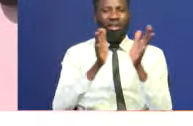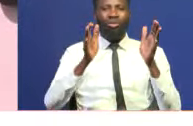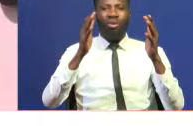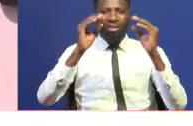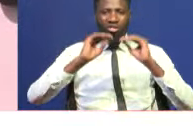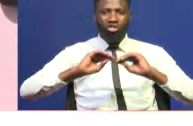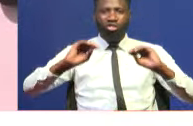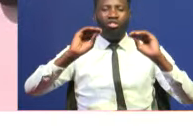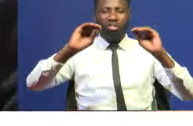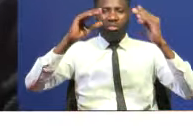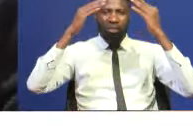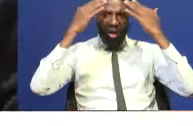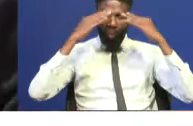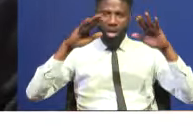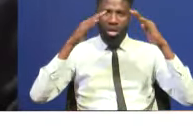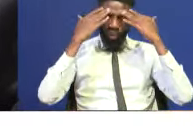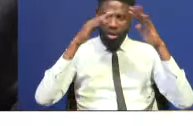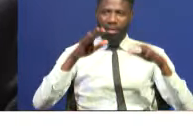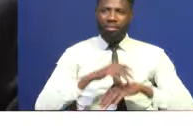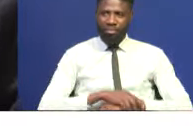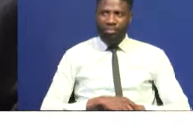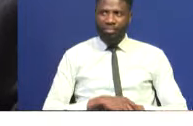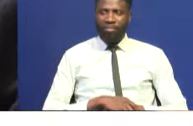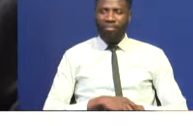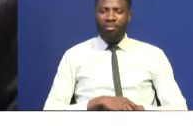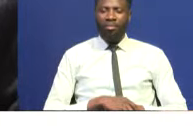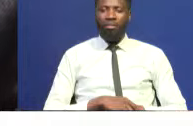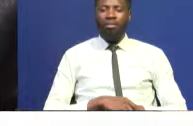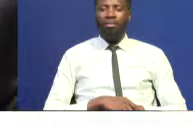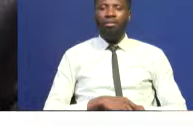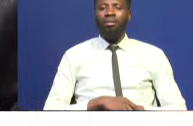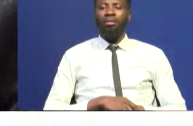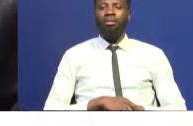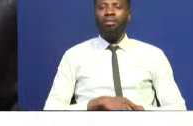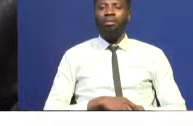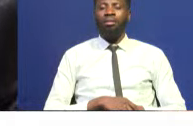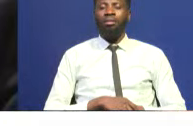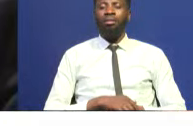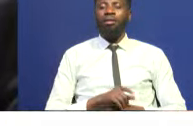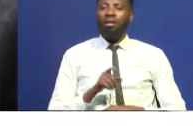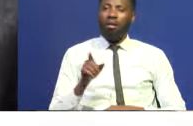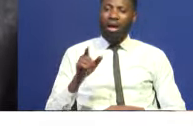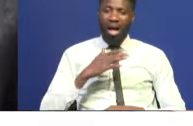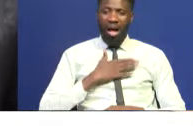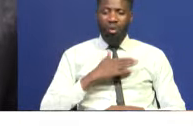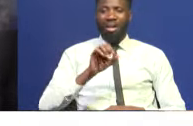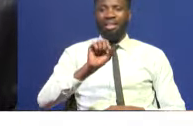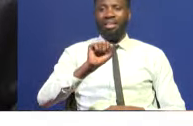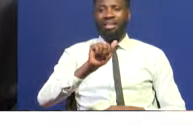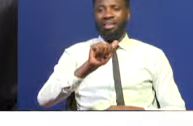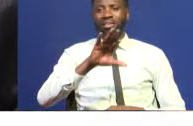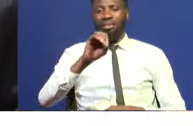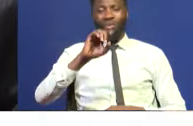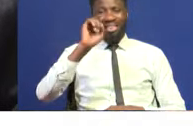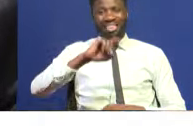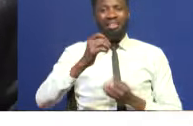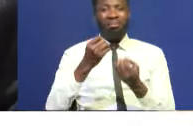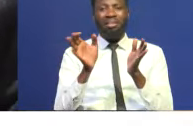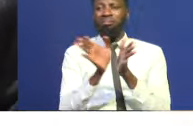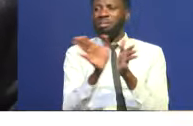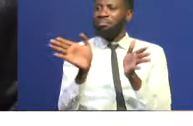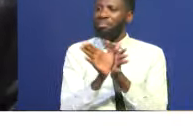sensitization. Cusco is not a primary Sacco that needs many branches. It can operate from